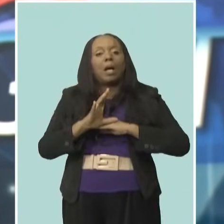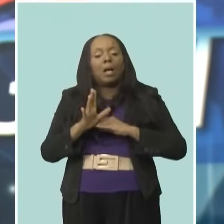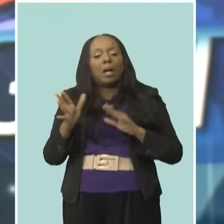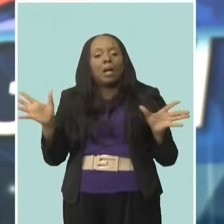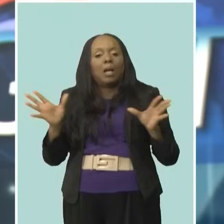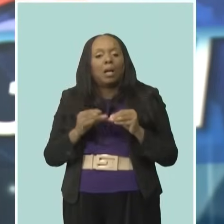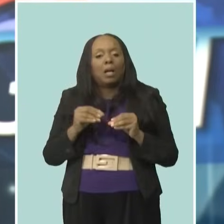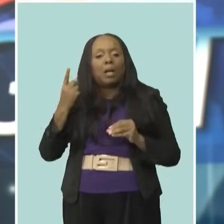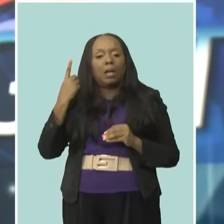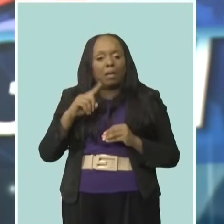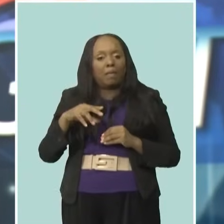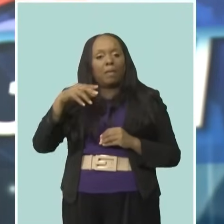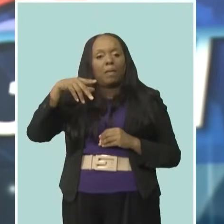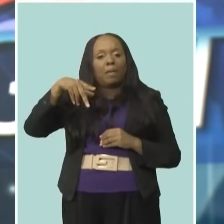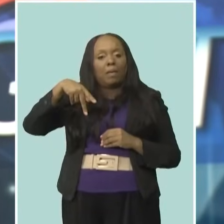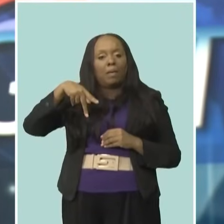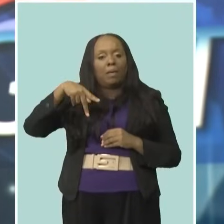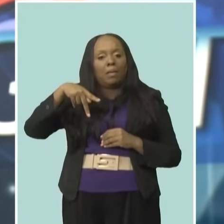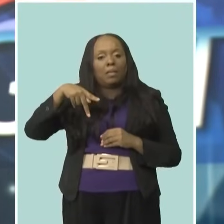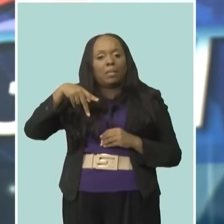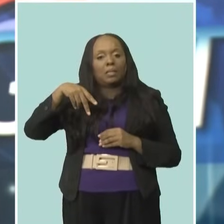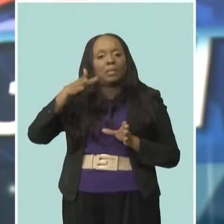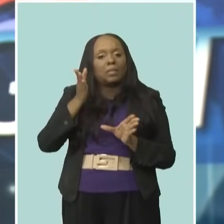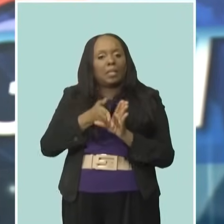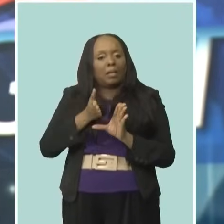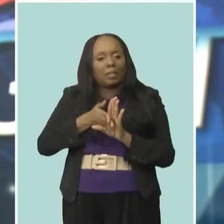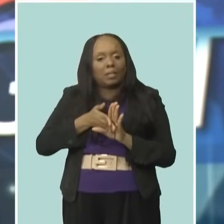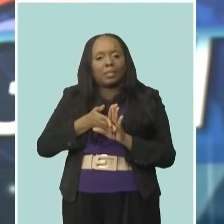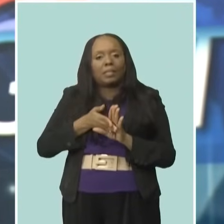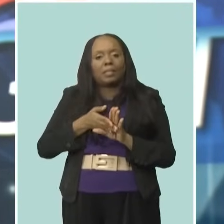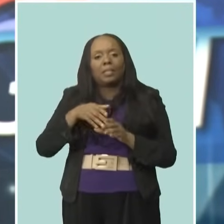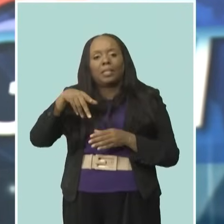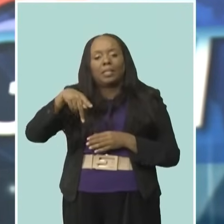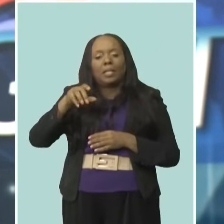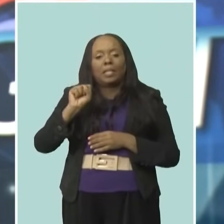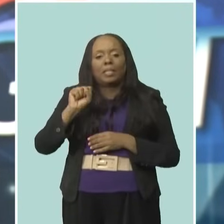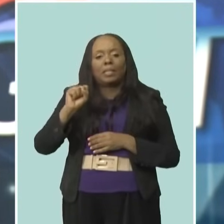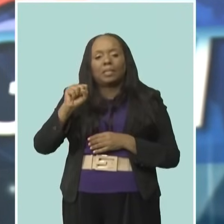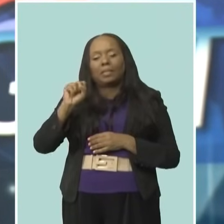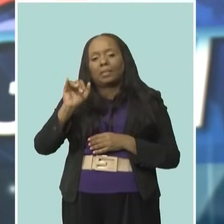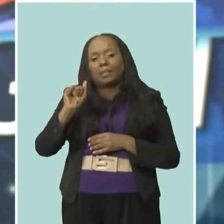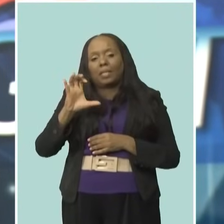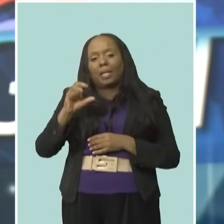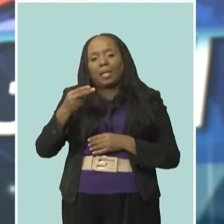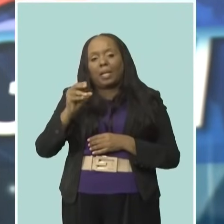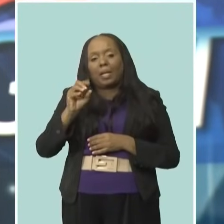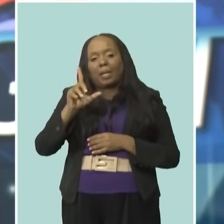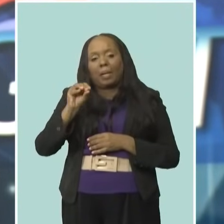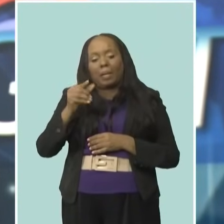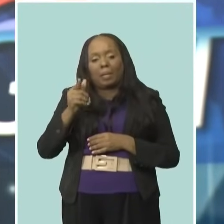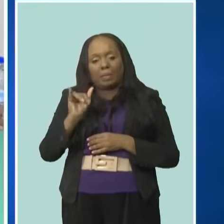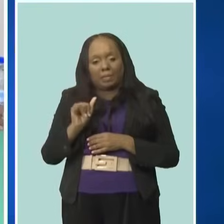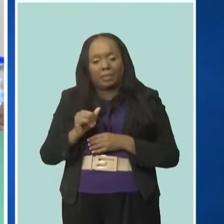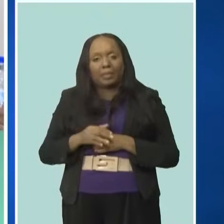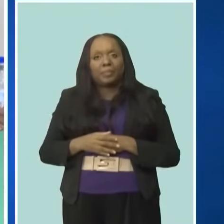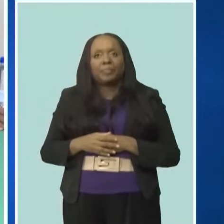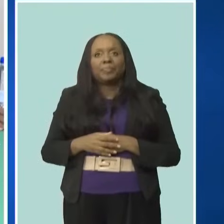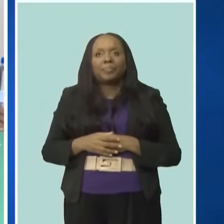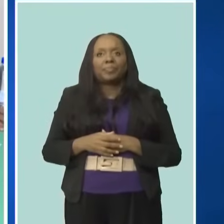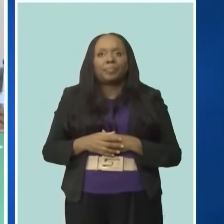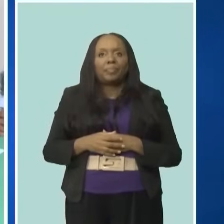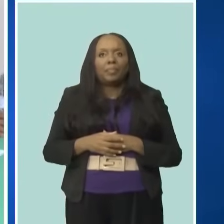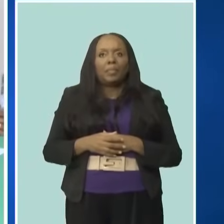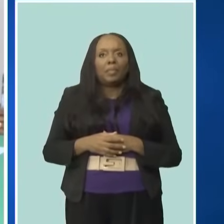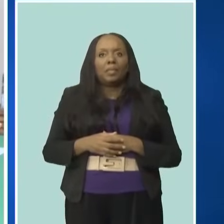of Psychology at the Accra Beach Hotel and Spa. Our Anesta Henry has that report. Barbados